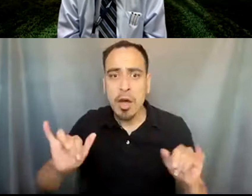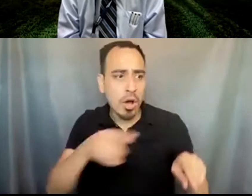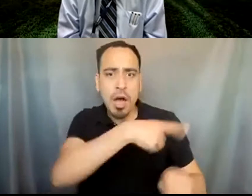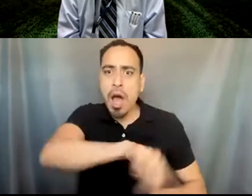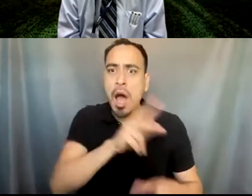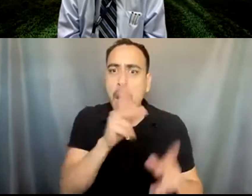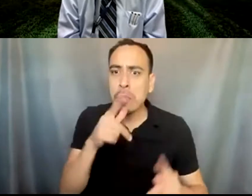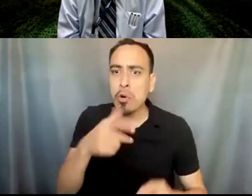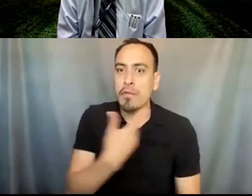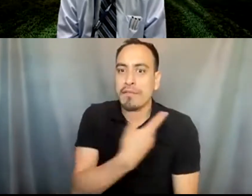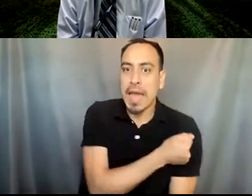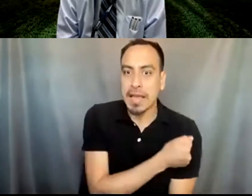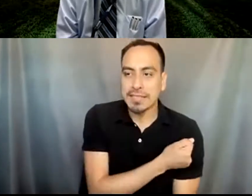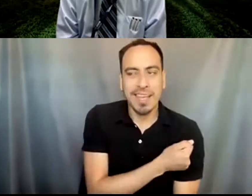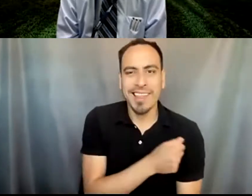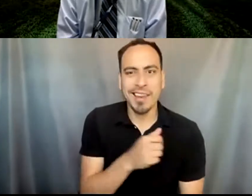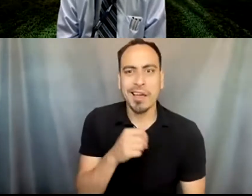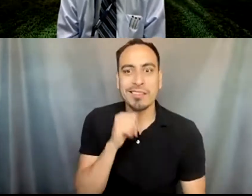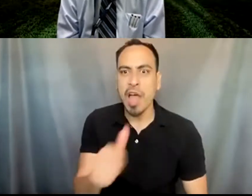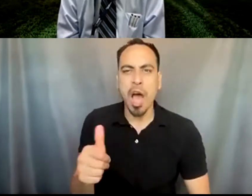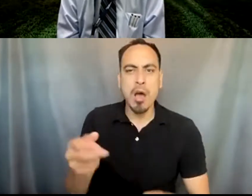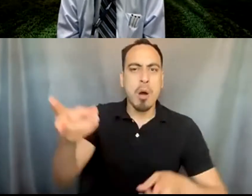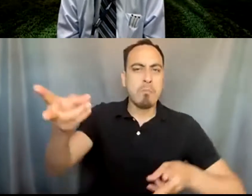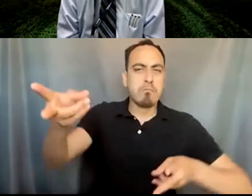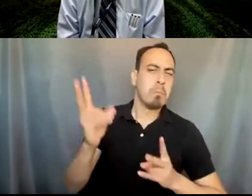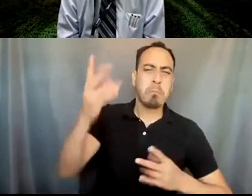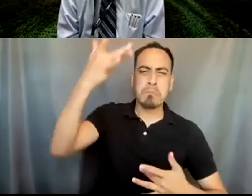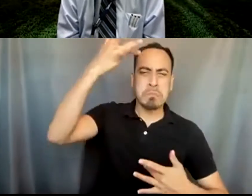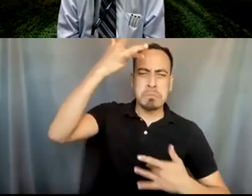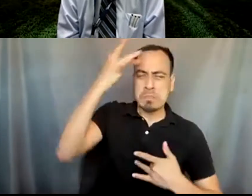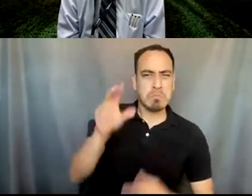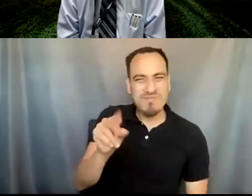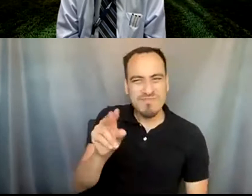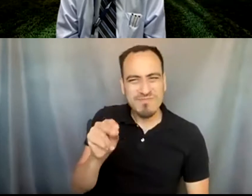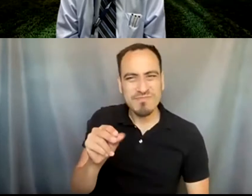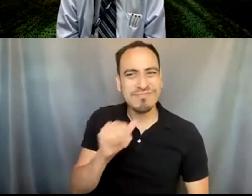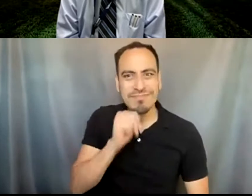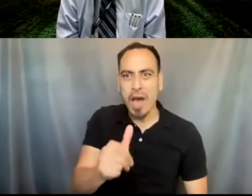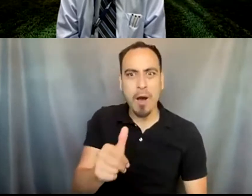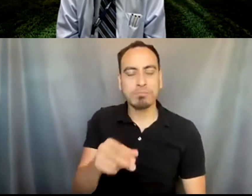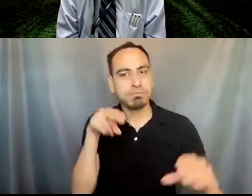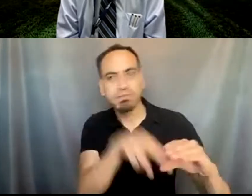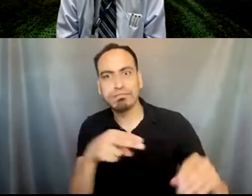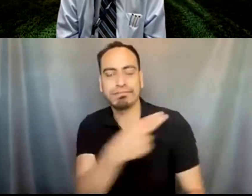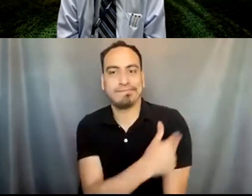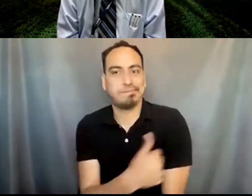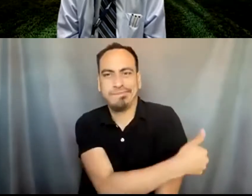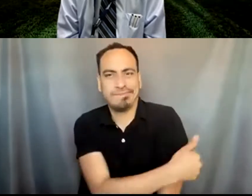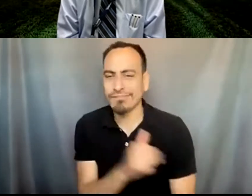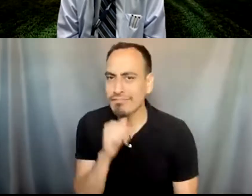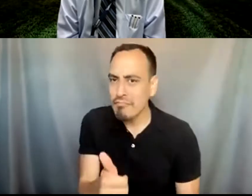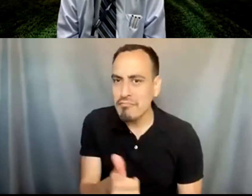the ICU, right? So I think that's a critical component. The data on